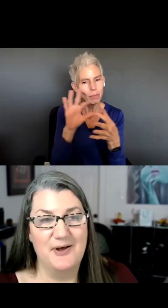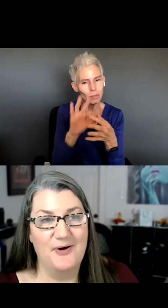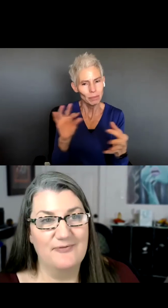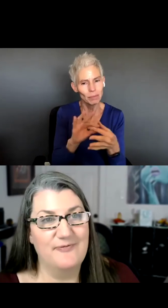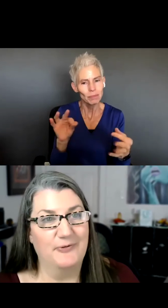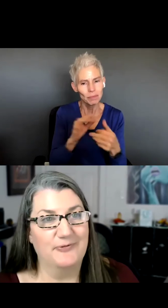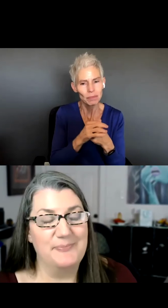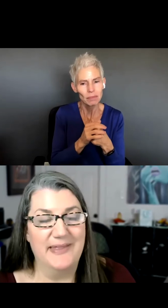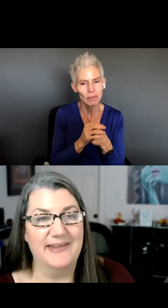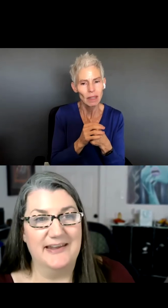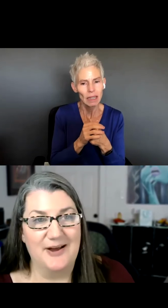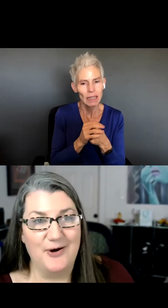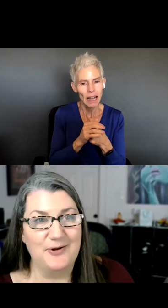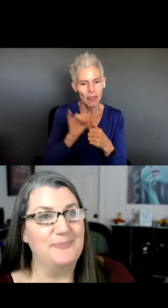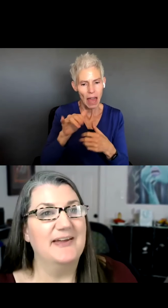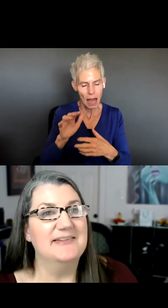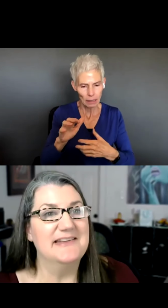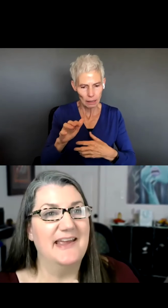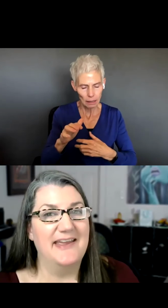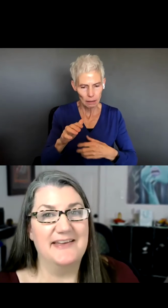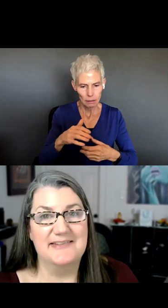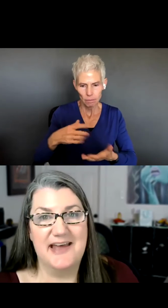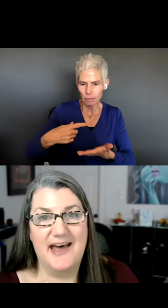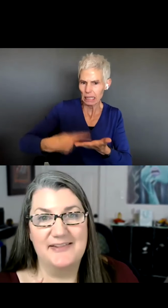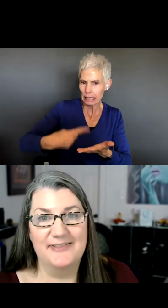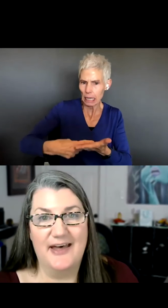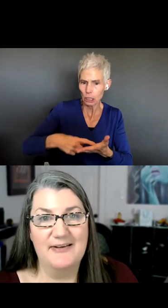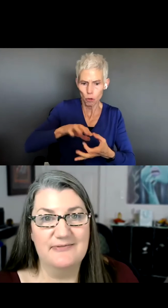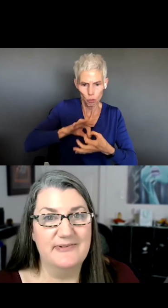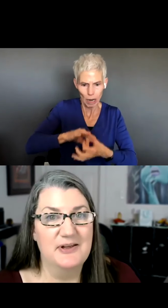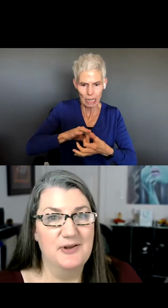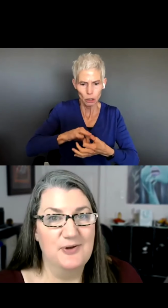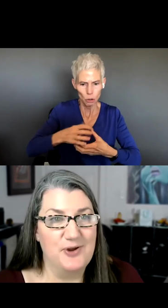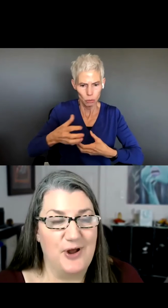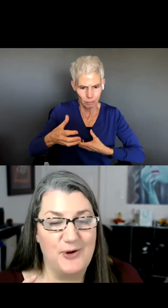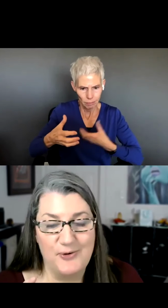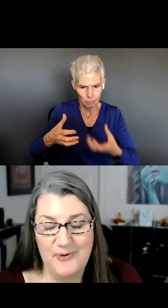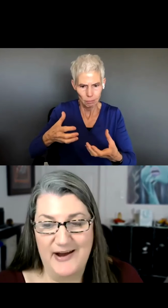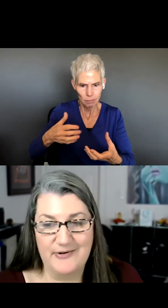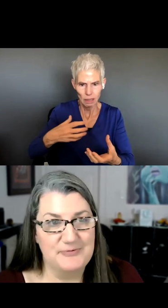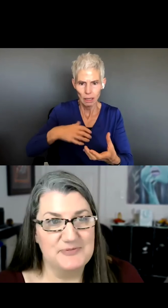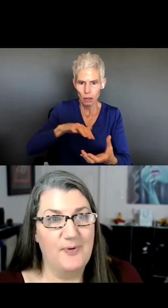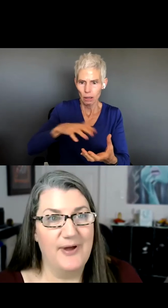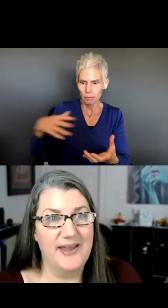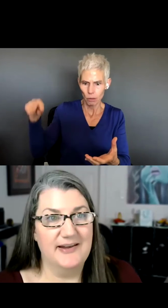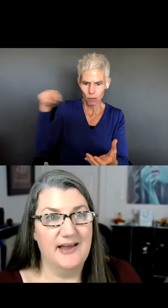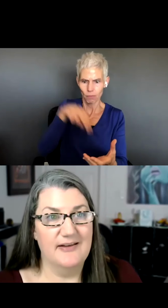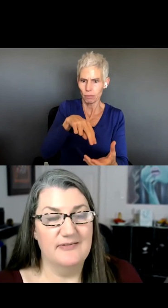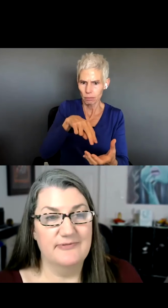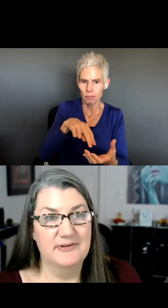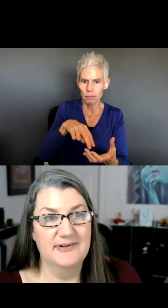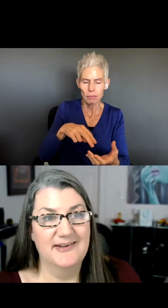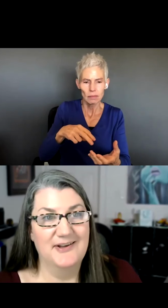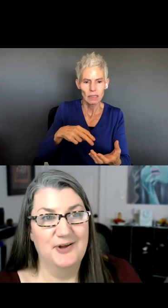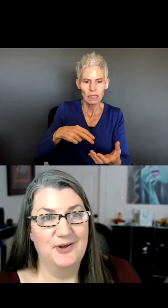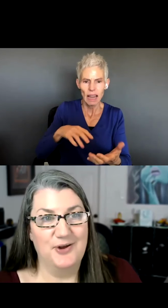of vulnerability argument. And I Yeah. love, Arrow's point